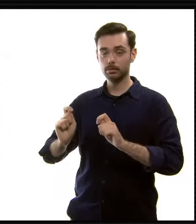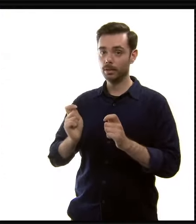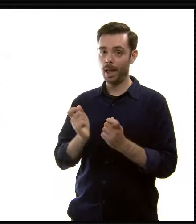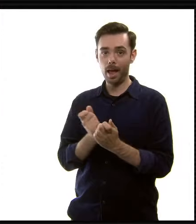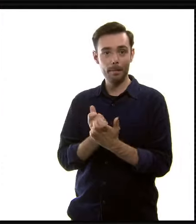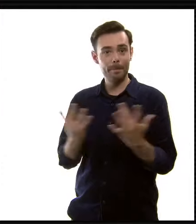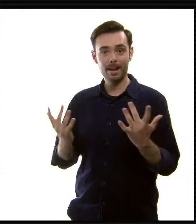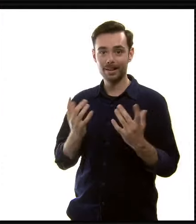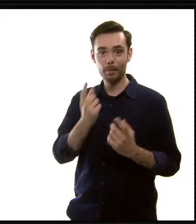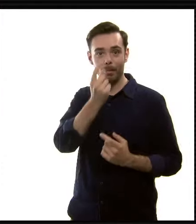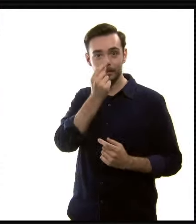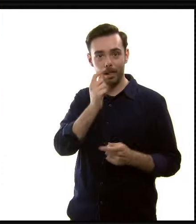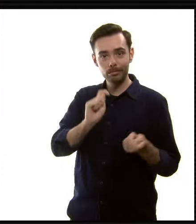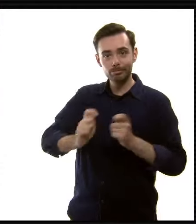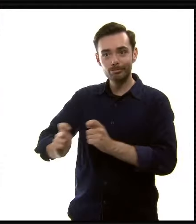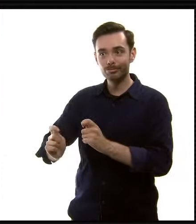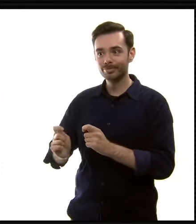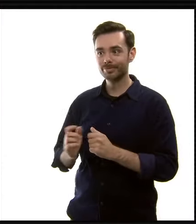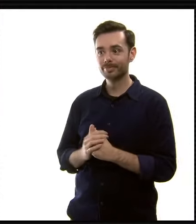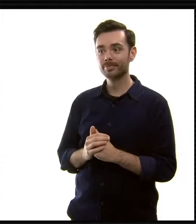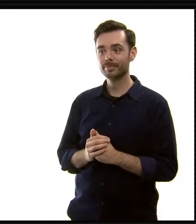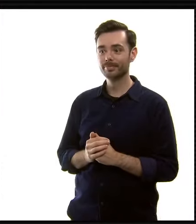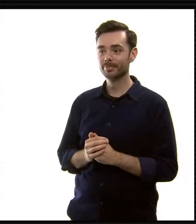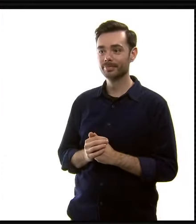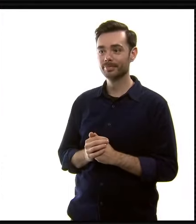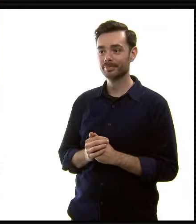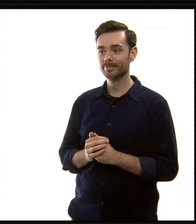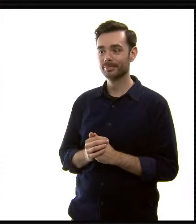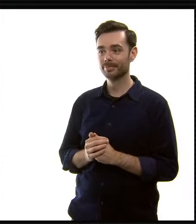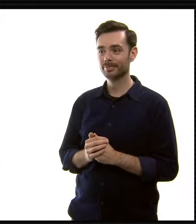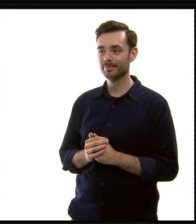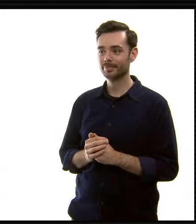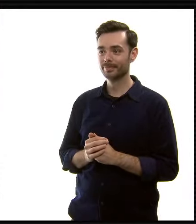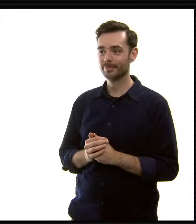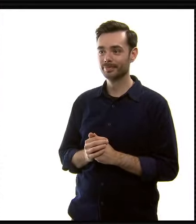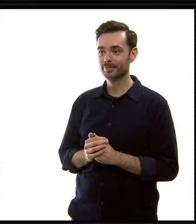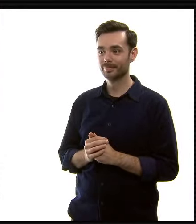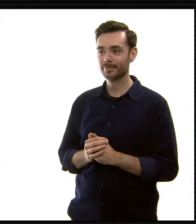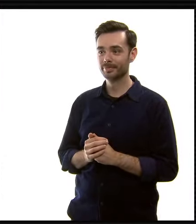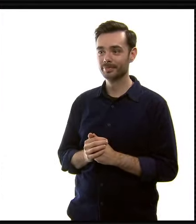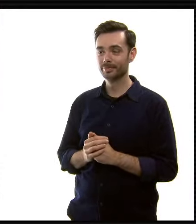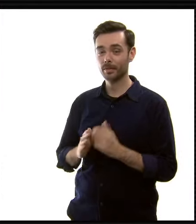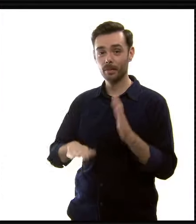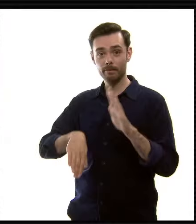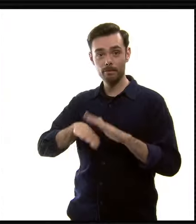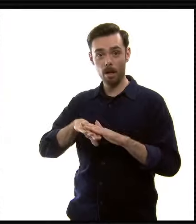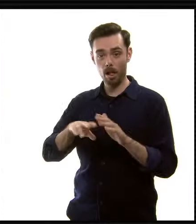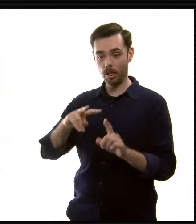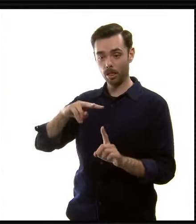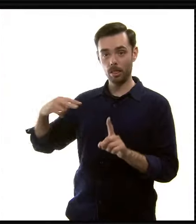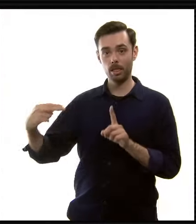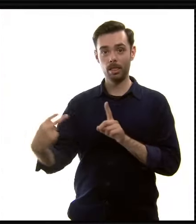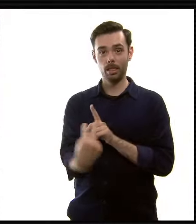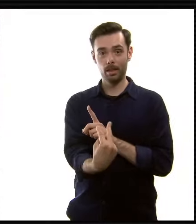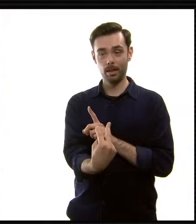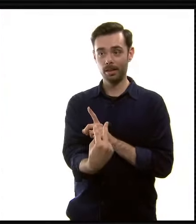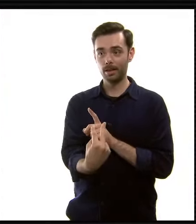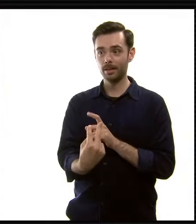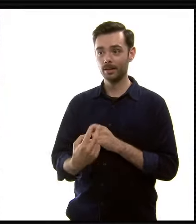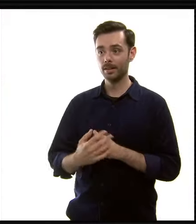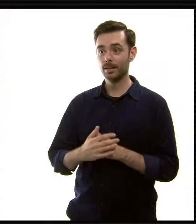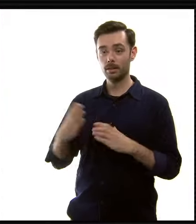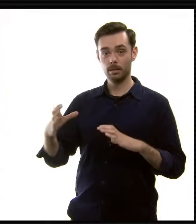building. Thank Comes you for with, spinning Yeah, it. exactly. Yeah, I've had practice, right? Comes with modular holes. If you have any of the buildings, it connects up to